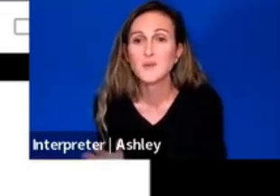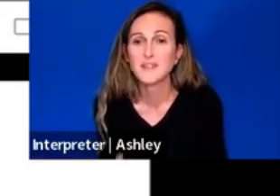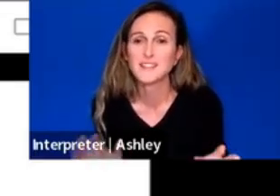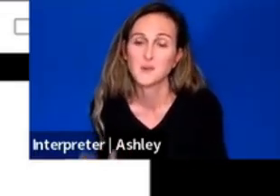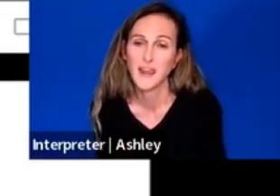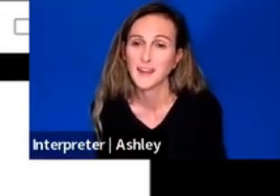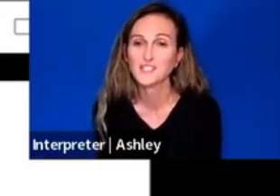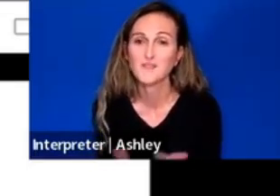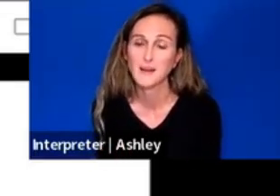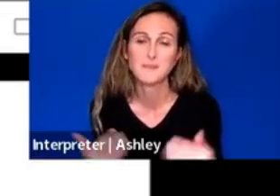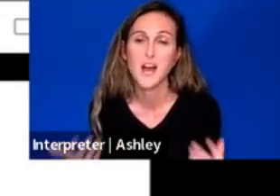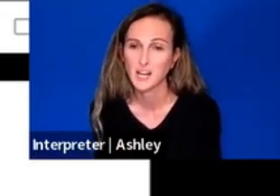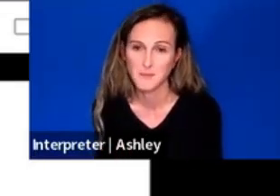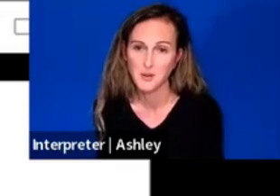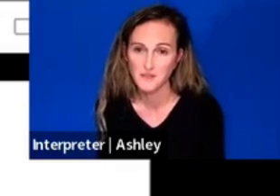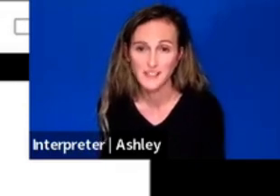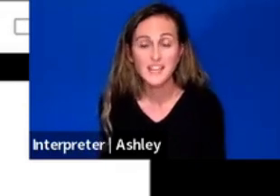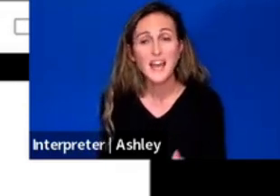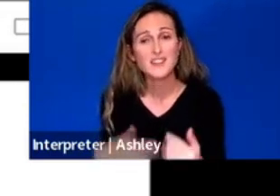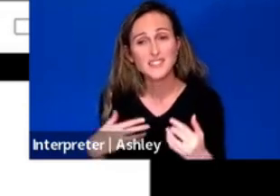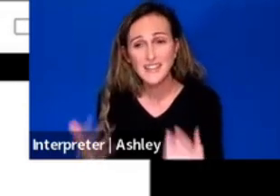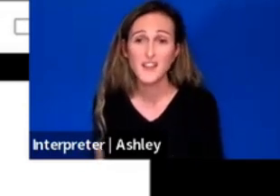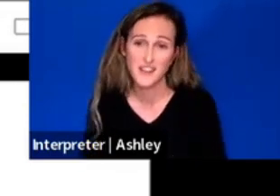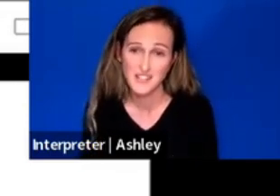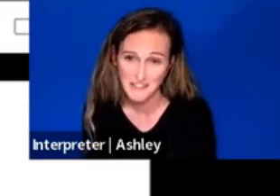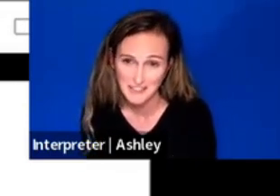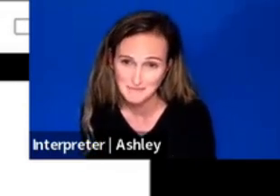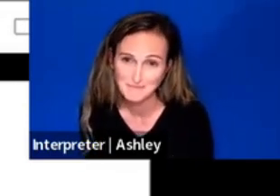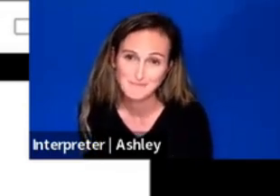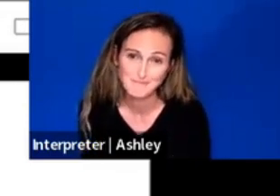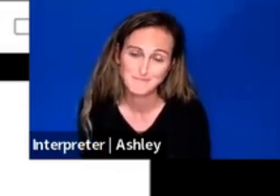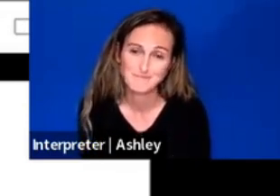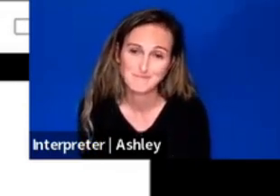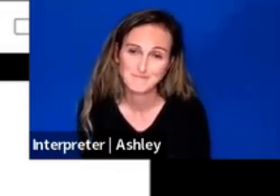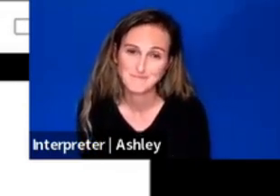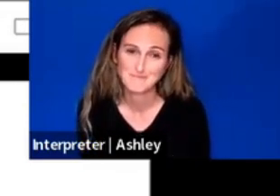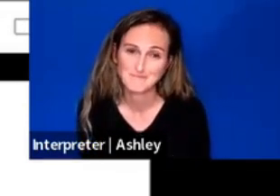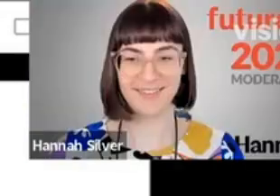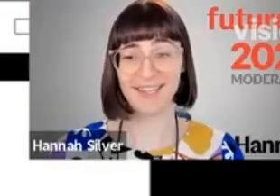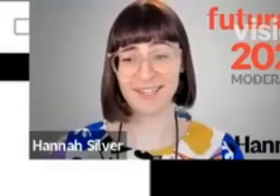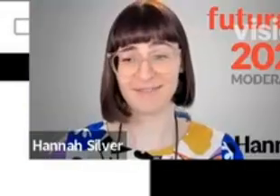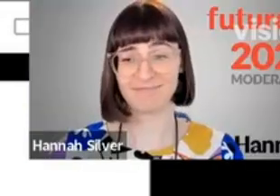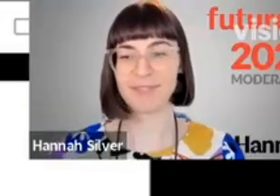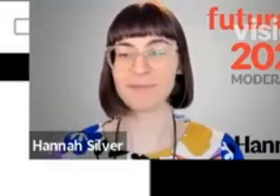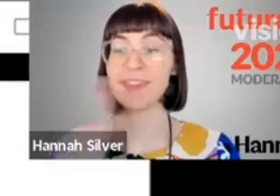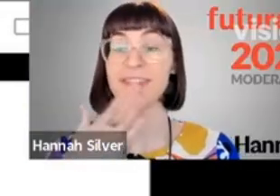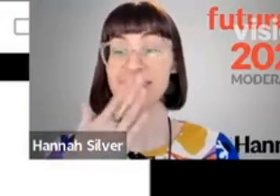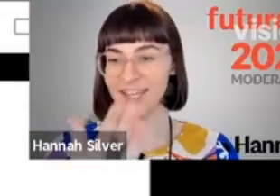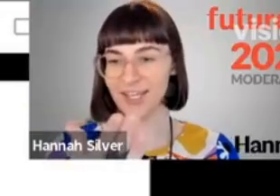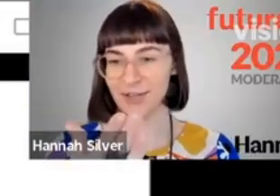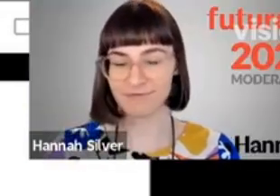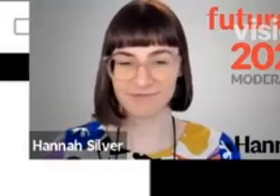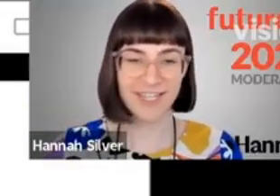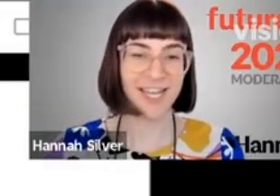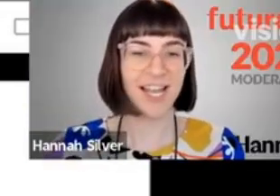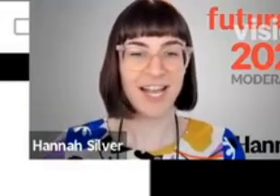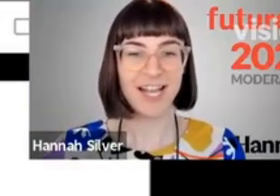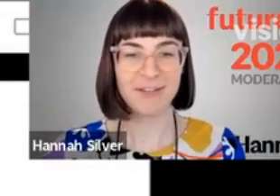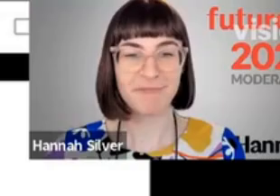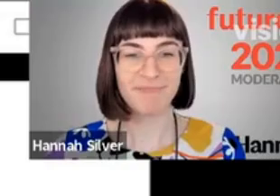saying, you know what, that's okay. It's fine. I'm not going to be perfect. And just get out there and do it. Great. Thank you. Thank you.